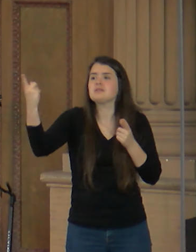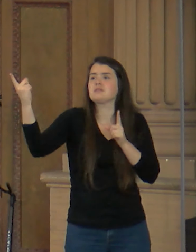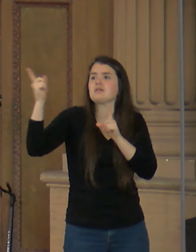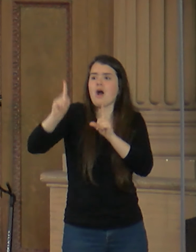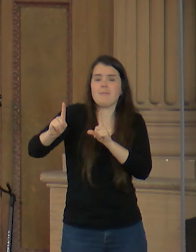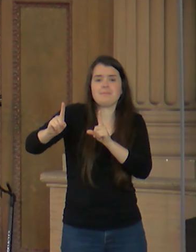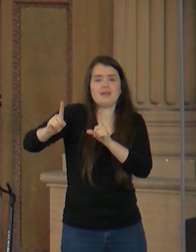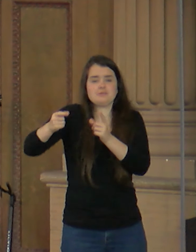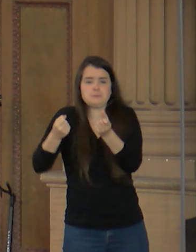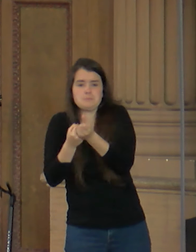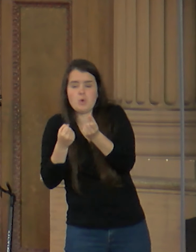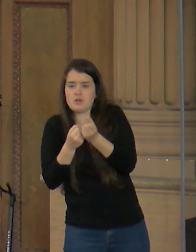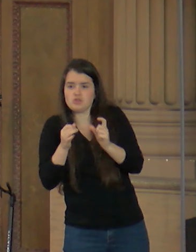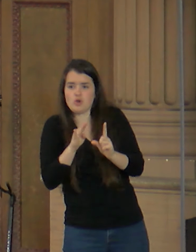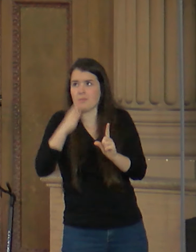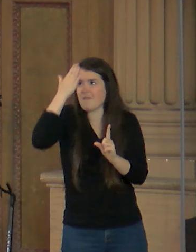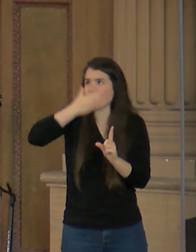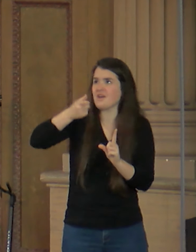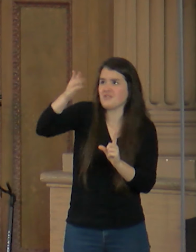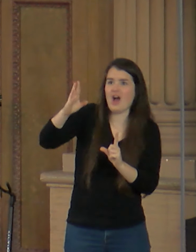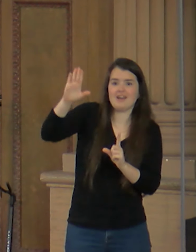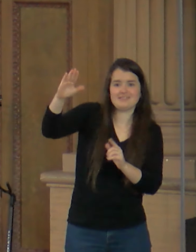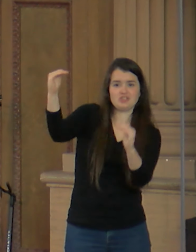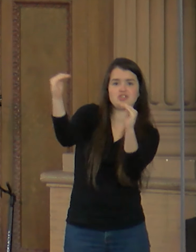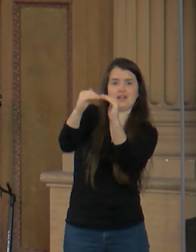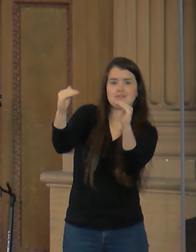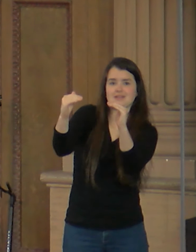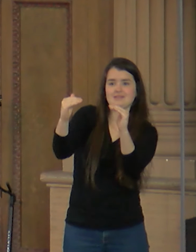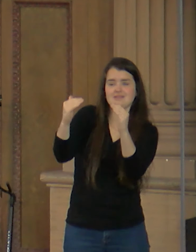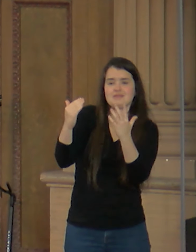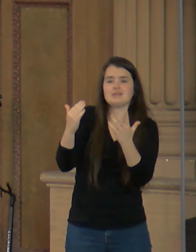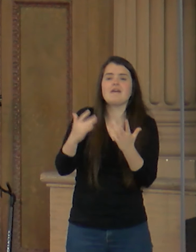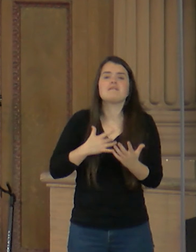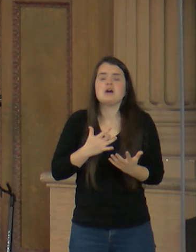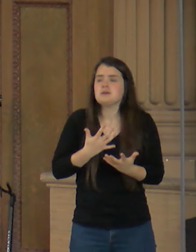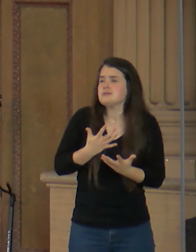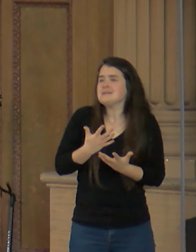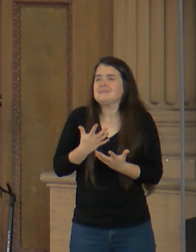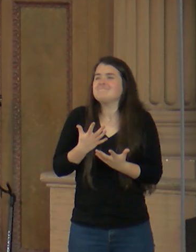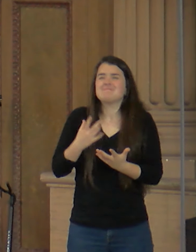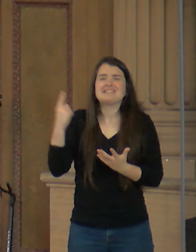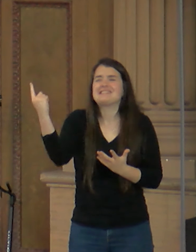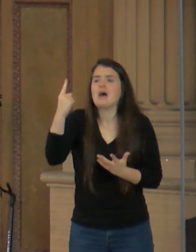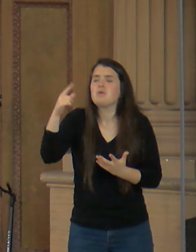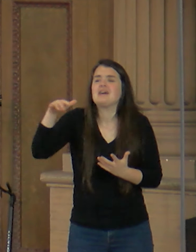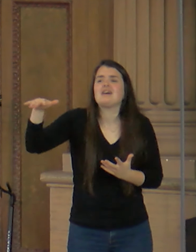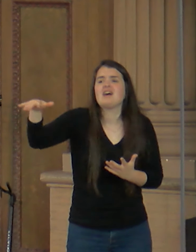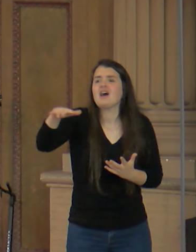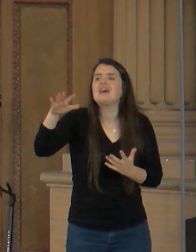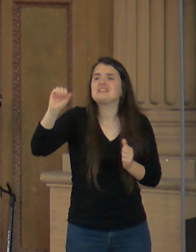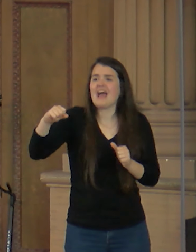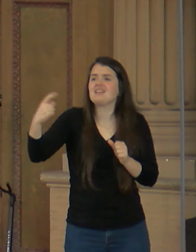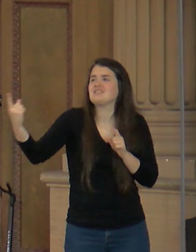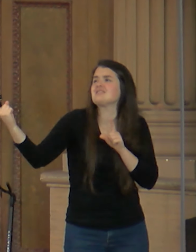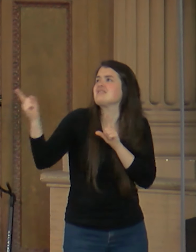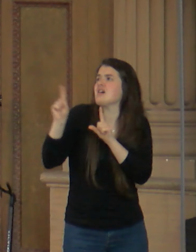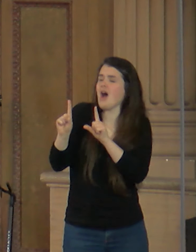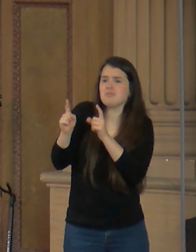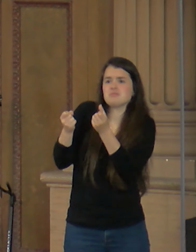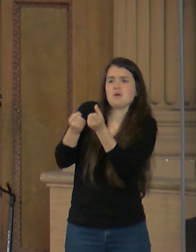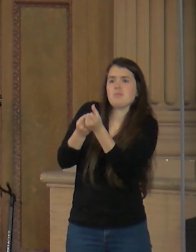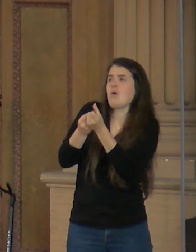the bench of God's justice. He had confidence that somehow there was someone who could bring his case before God so that even